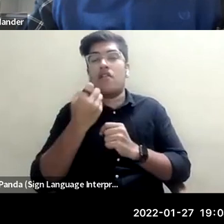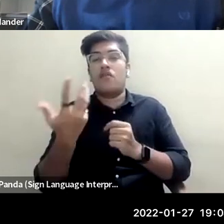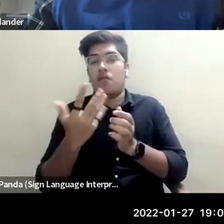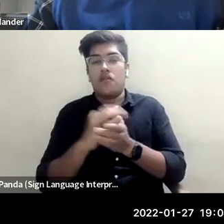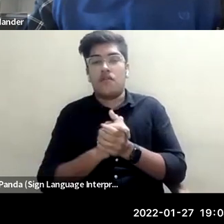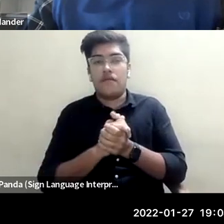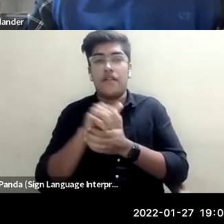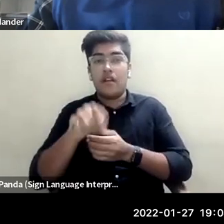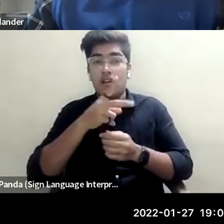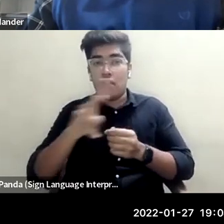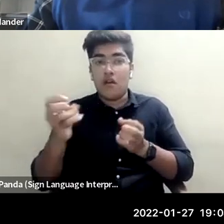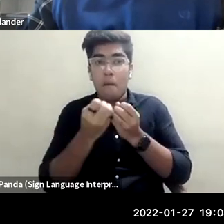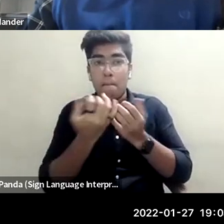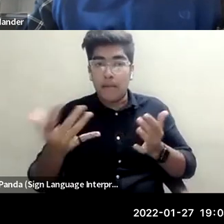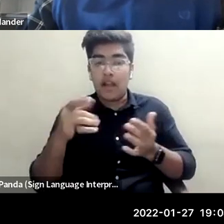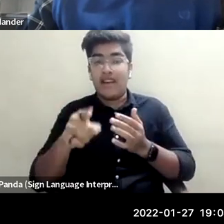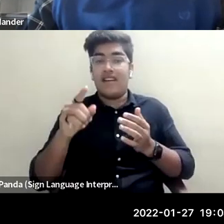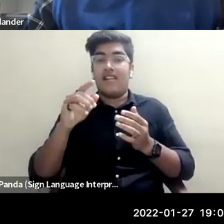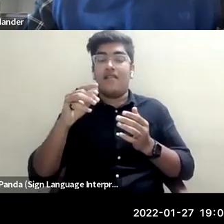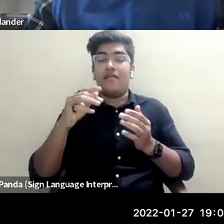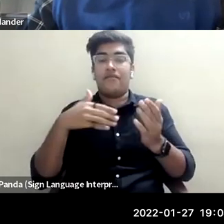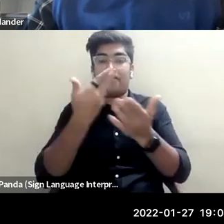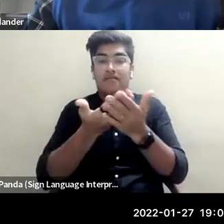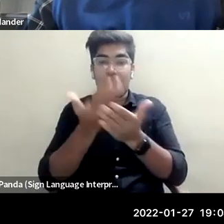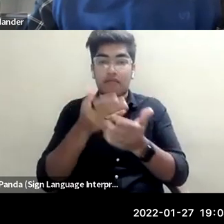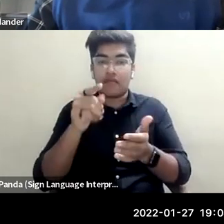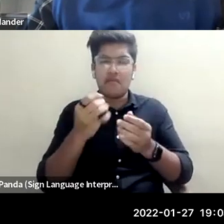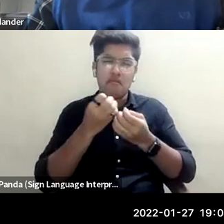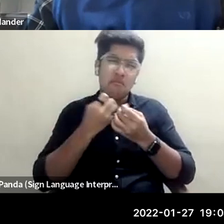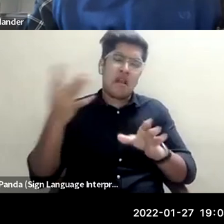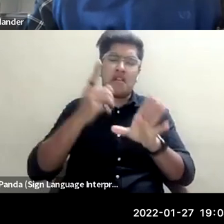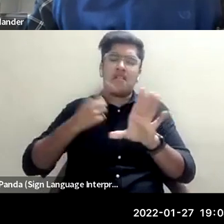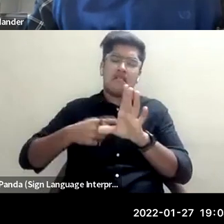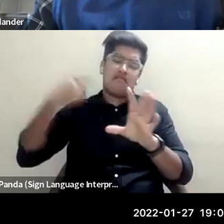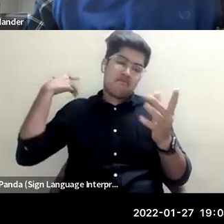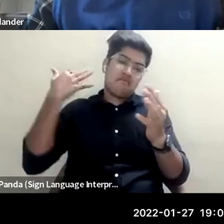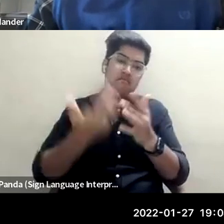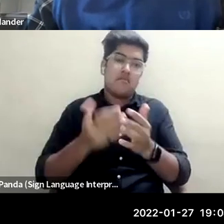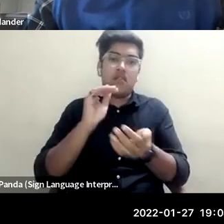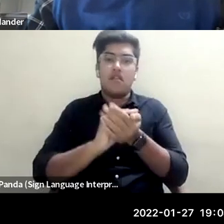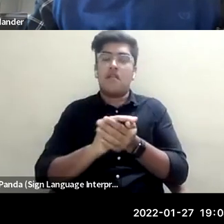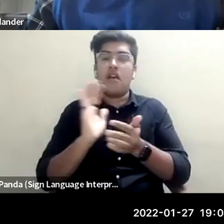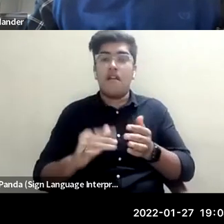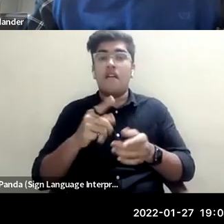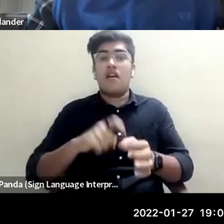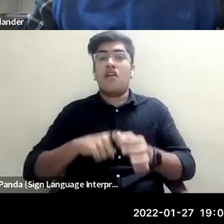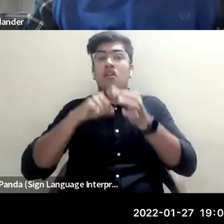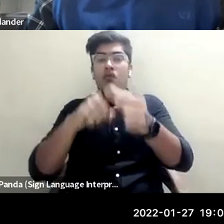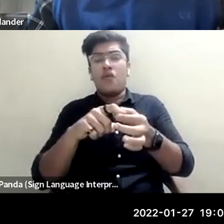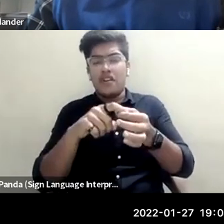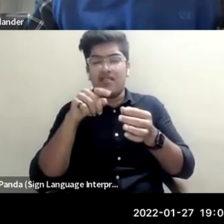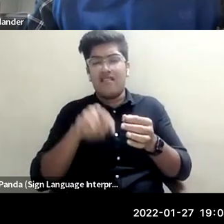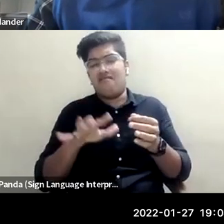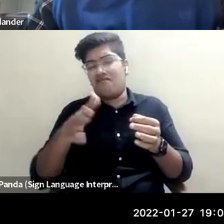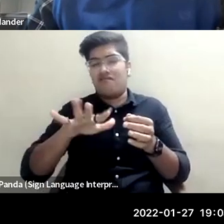these cases have been pending for so long, for decades on end, that the questions that were involved in those cases have become infructuous. So even if